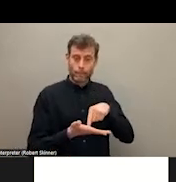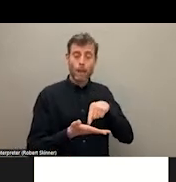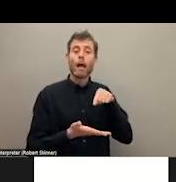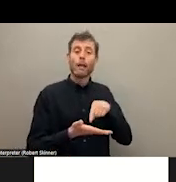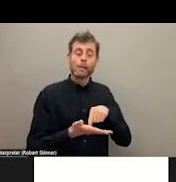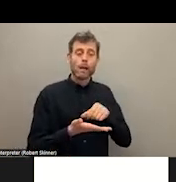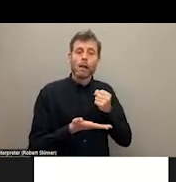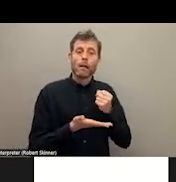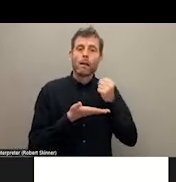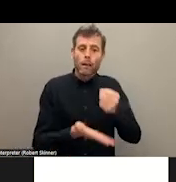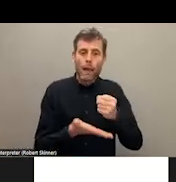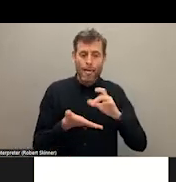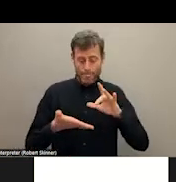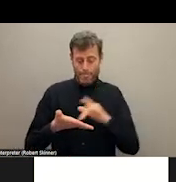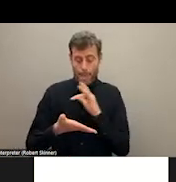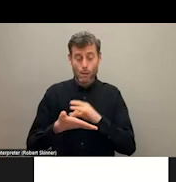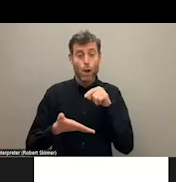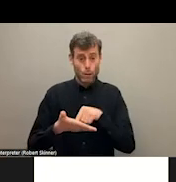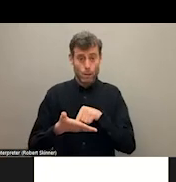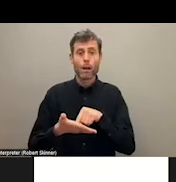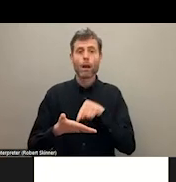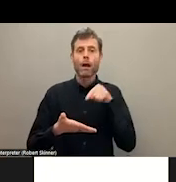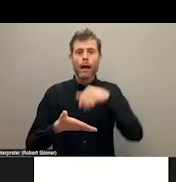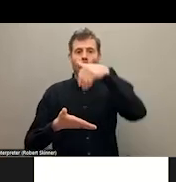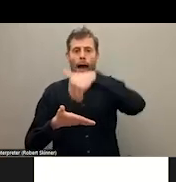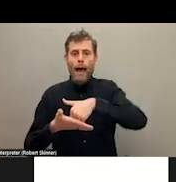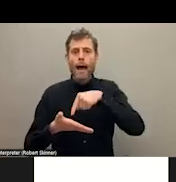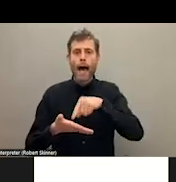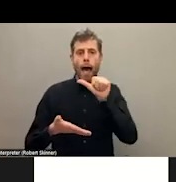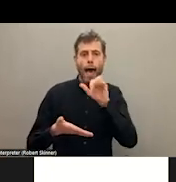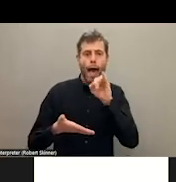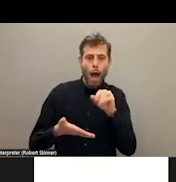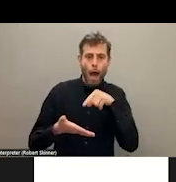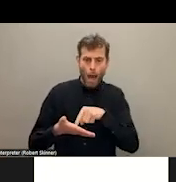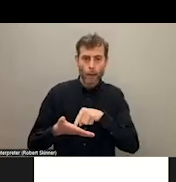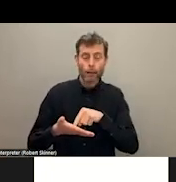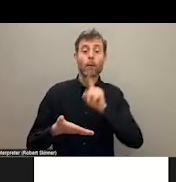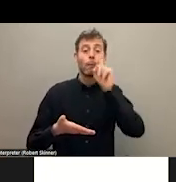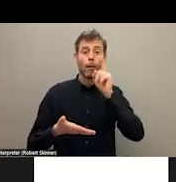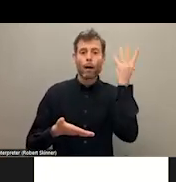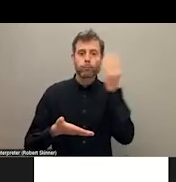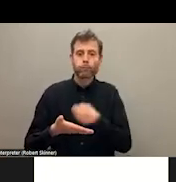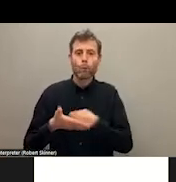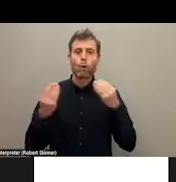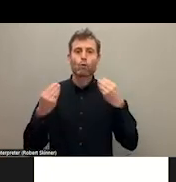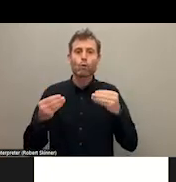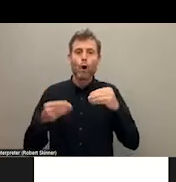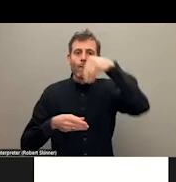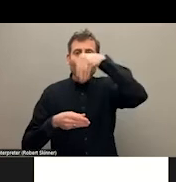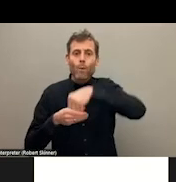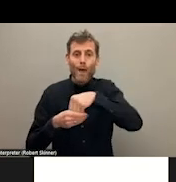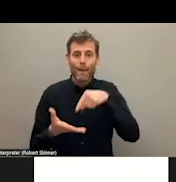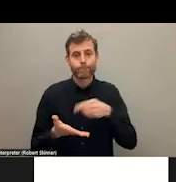software. These are very high costs, and most of the persons with disability cannot afford